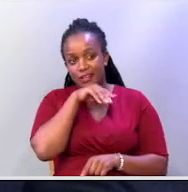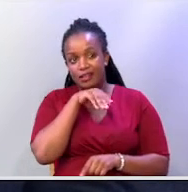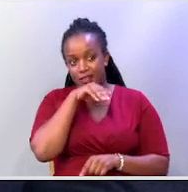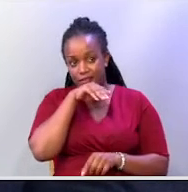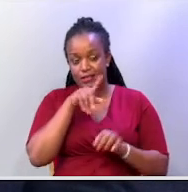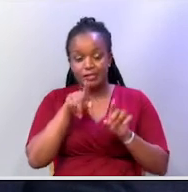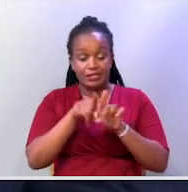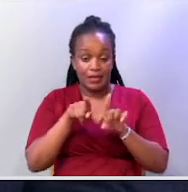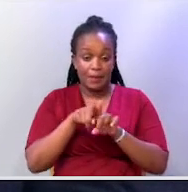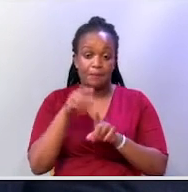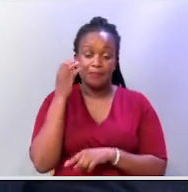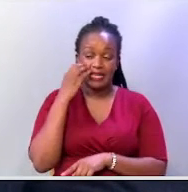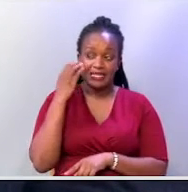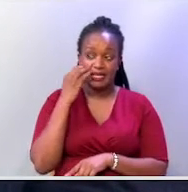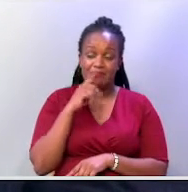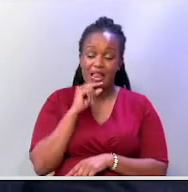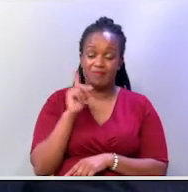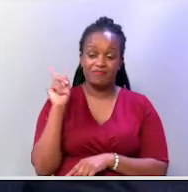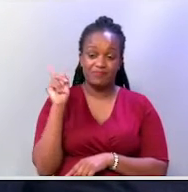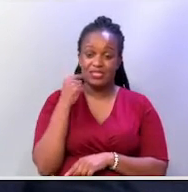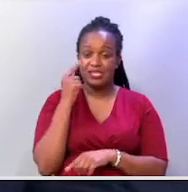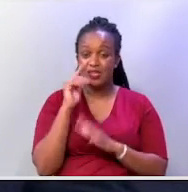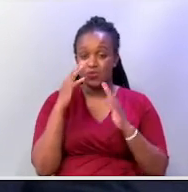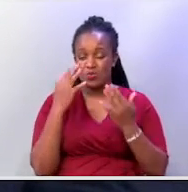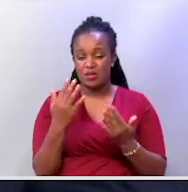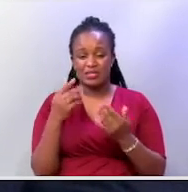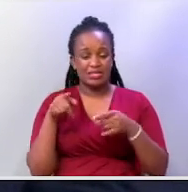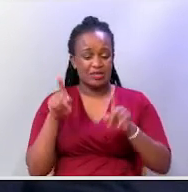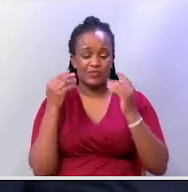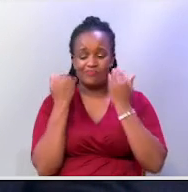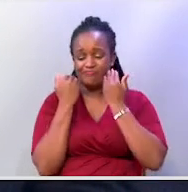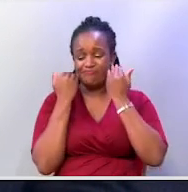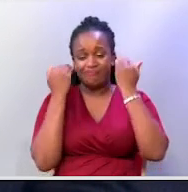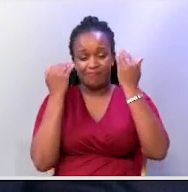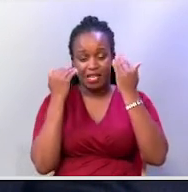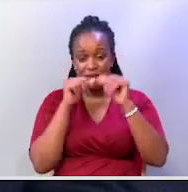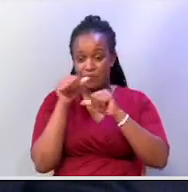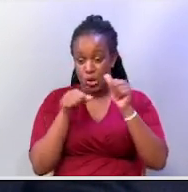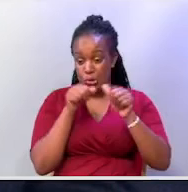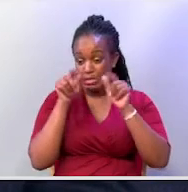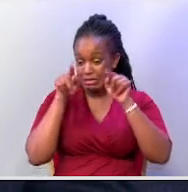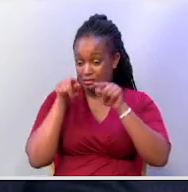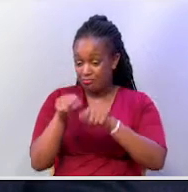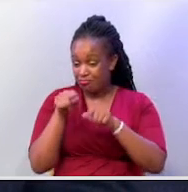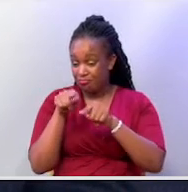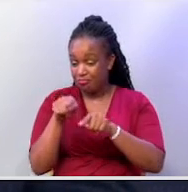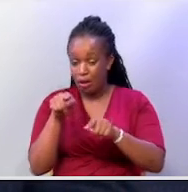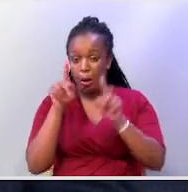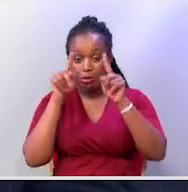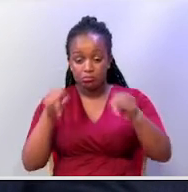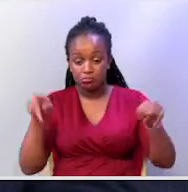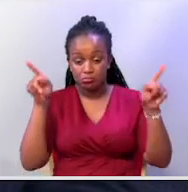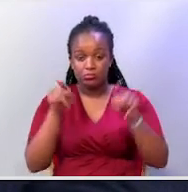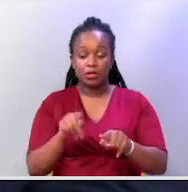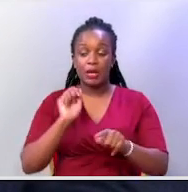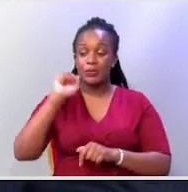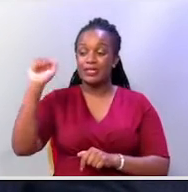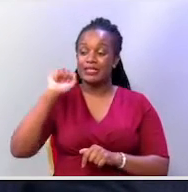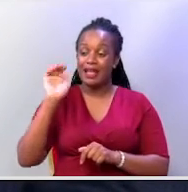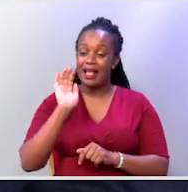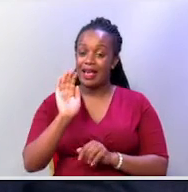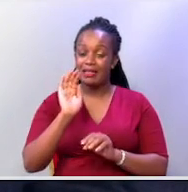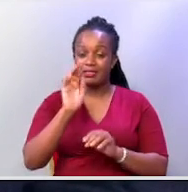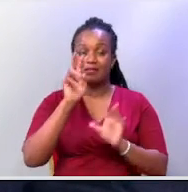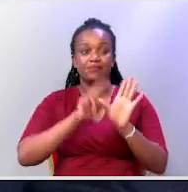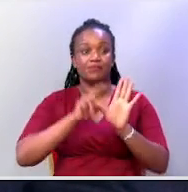reports, Matiang'i now says that he is not bothered by criticism from politicians calling for his resignation for declaring